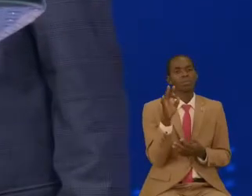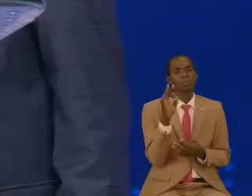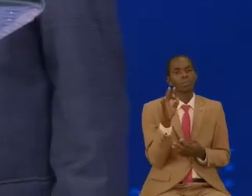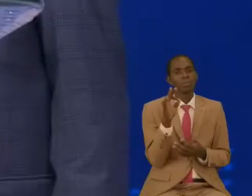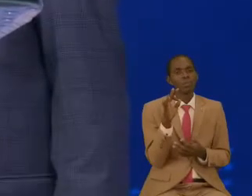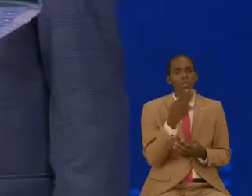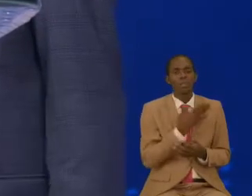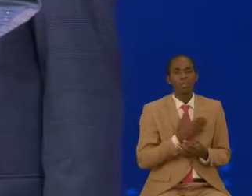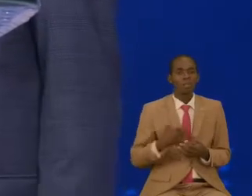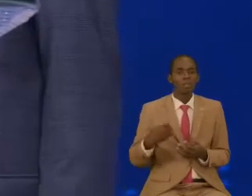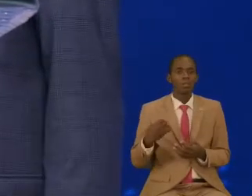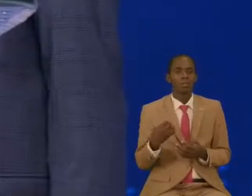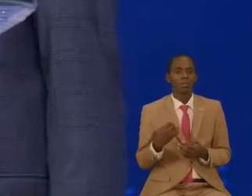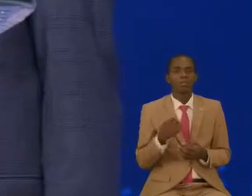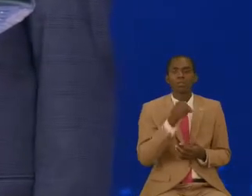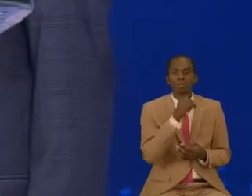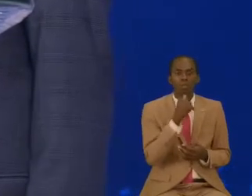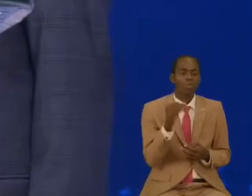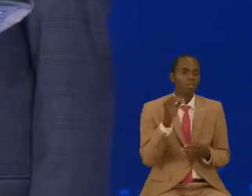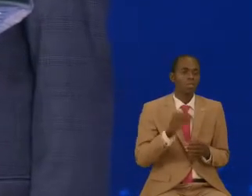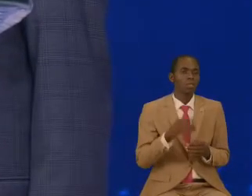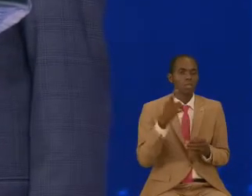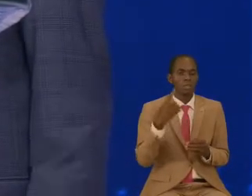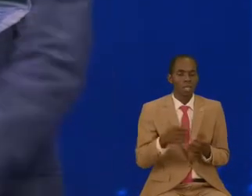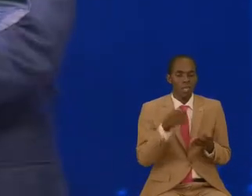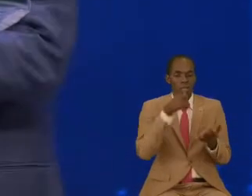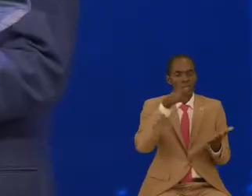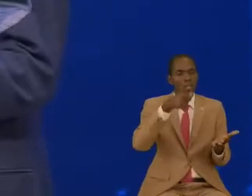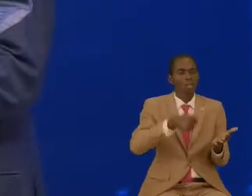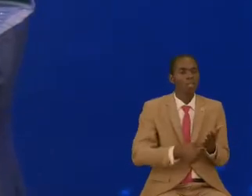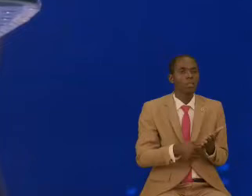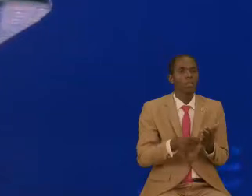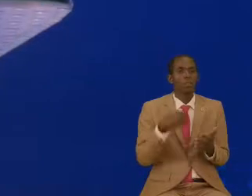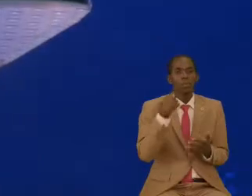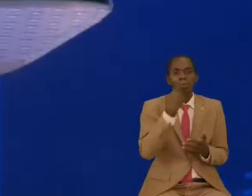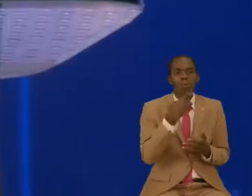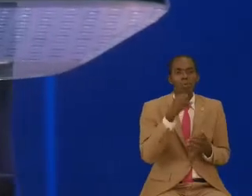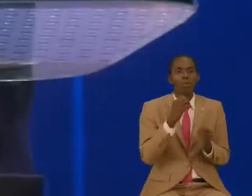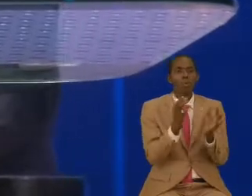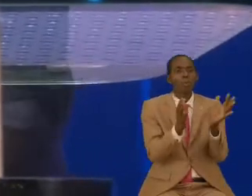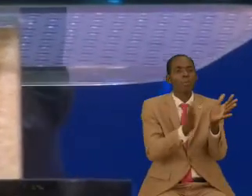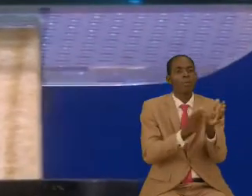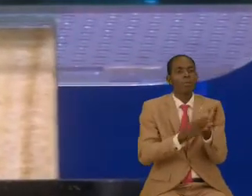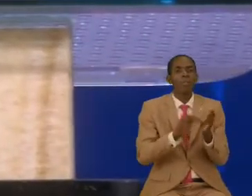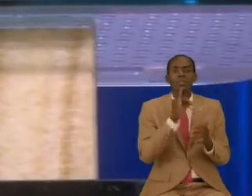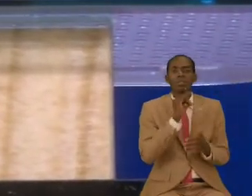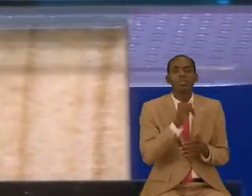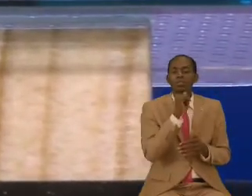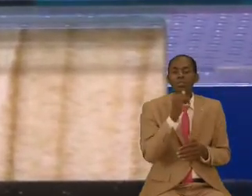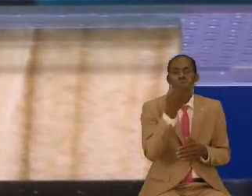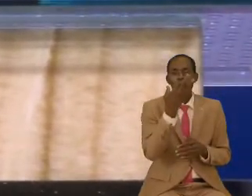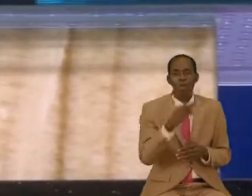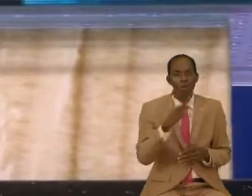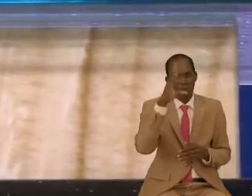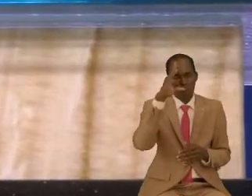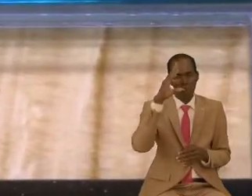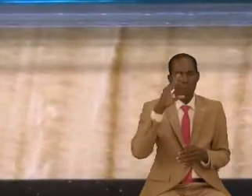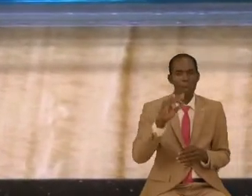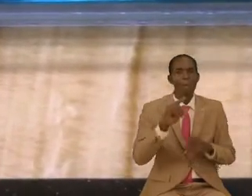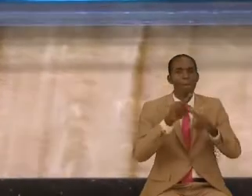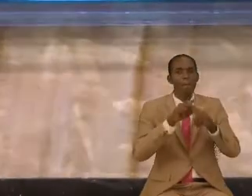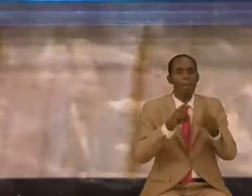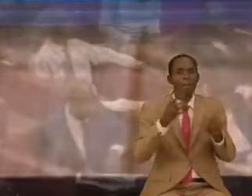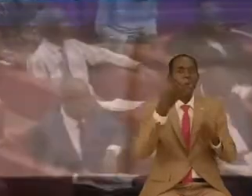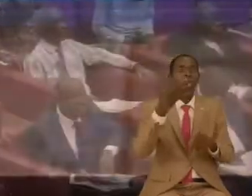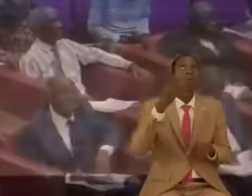spirit, and not in the letter, whose praise is not of men,